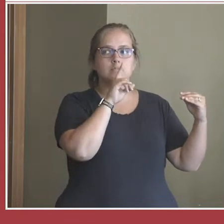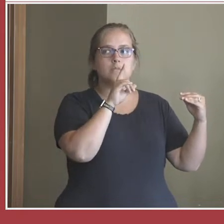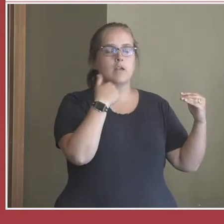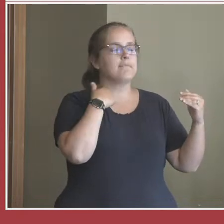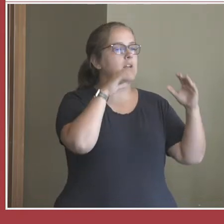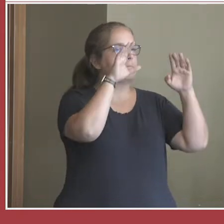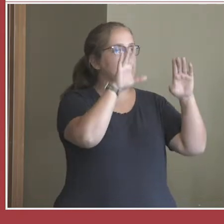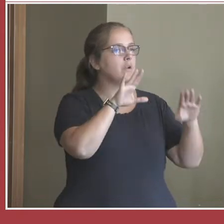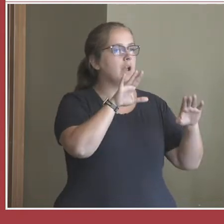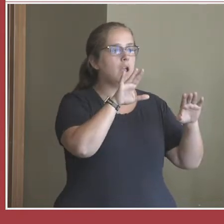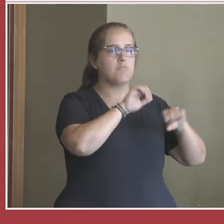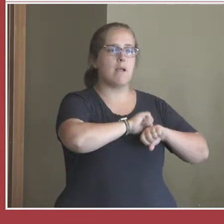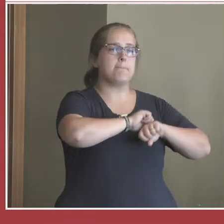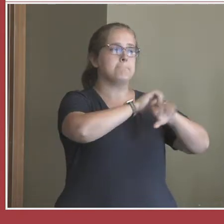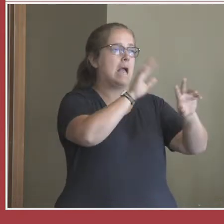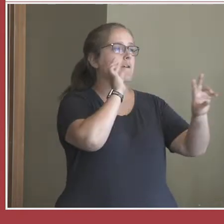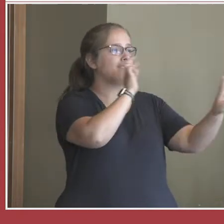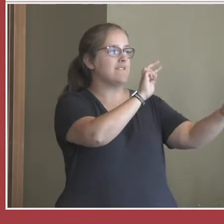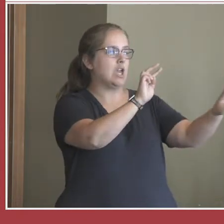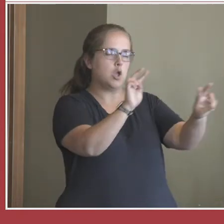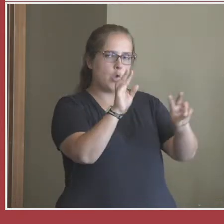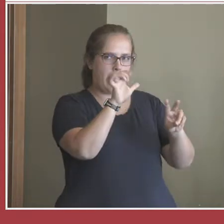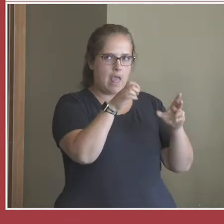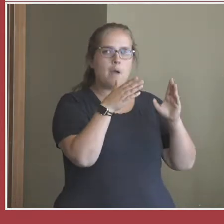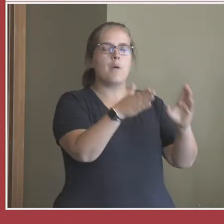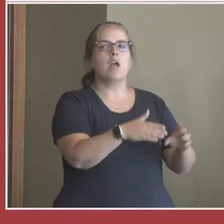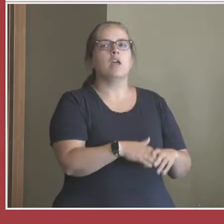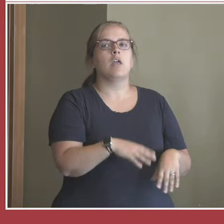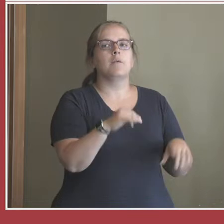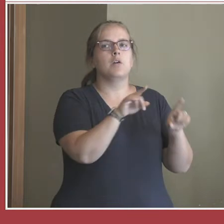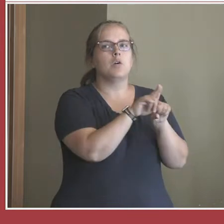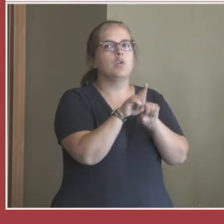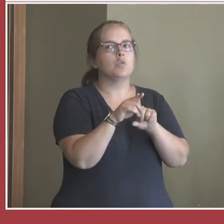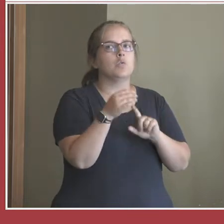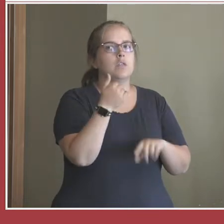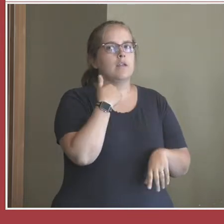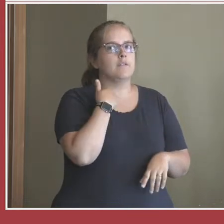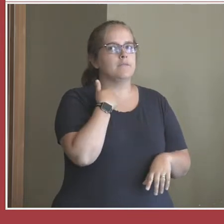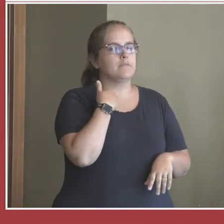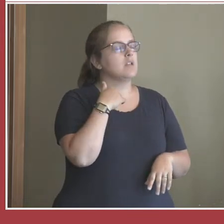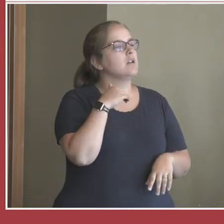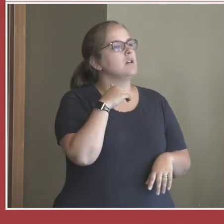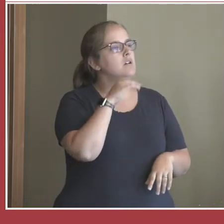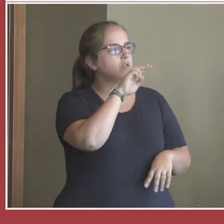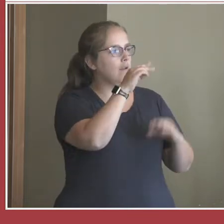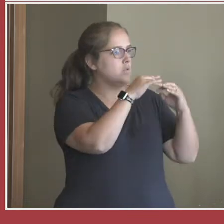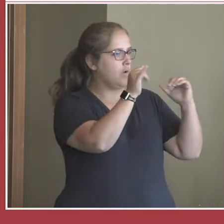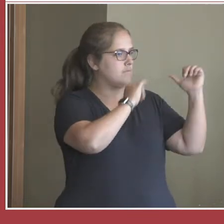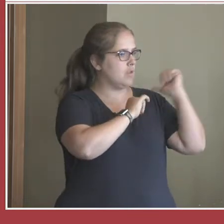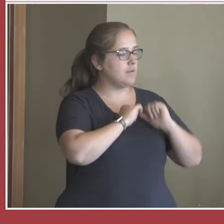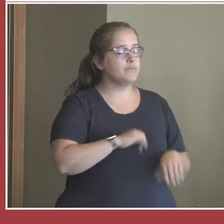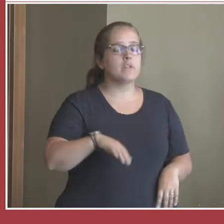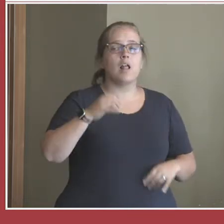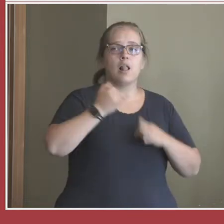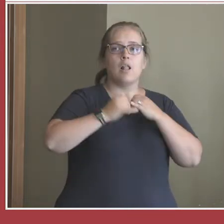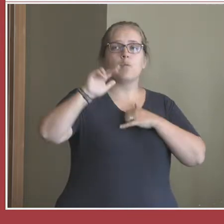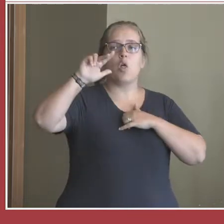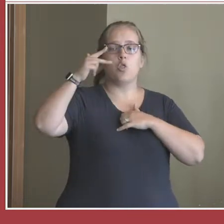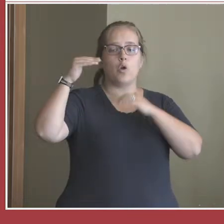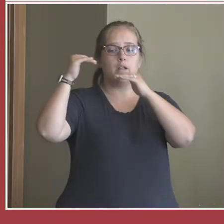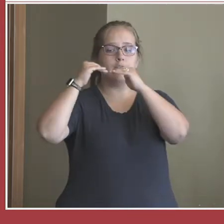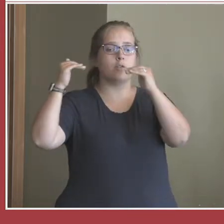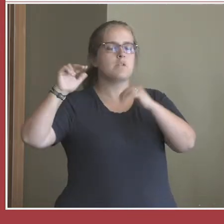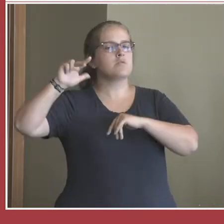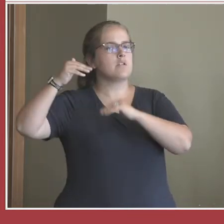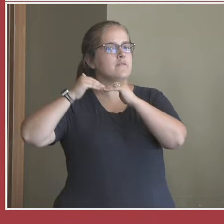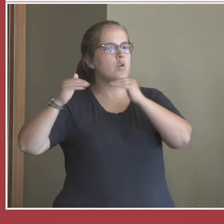some great mountain views out that way. And we also have the second floor of the theater. Lastly, looking at the third floor, this is the